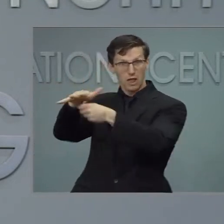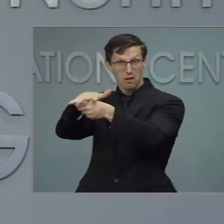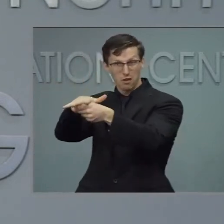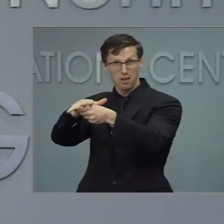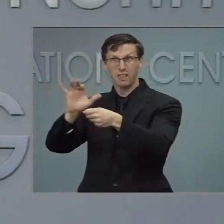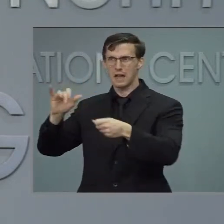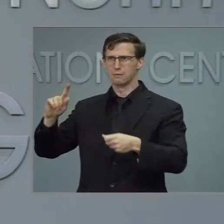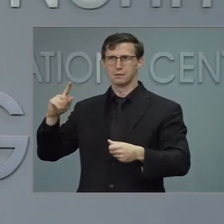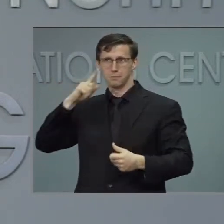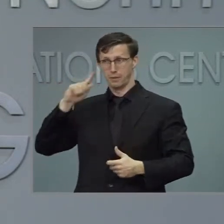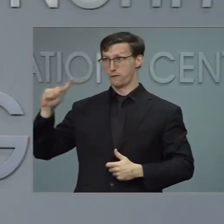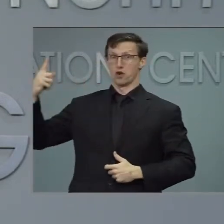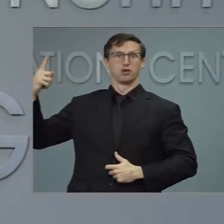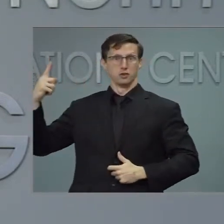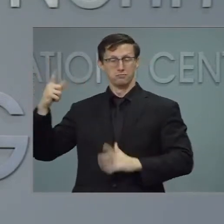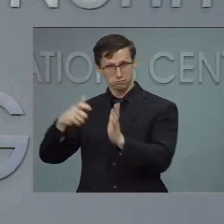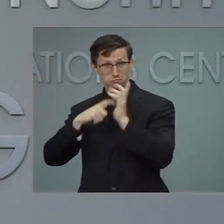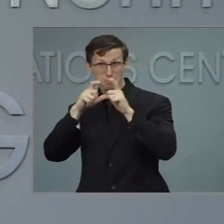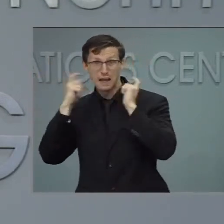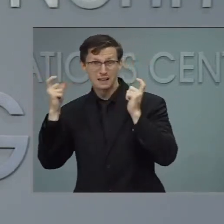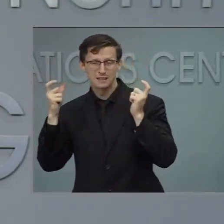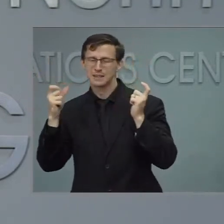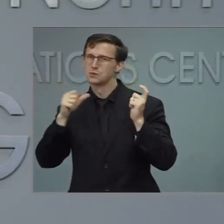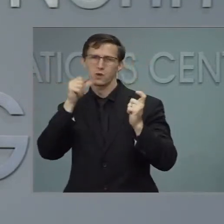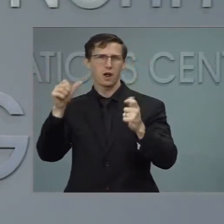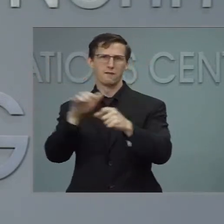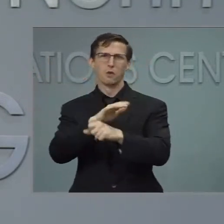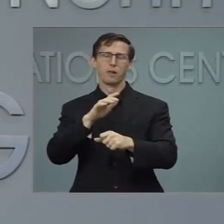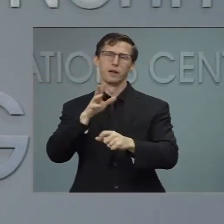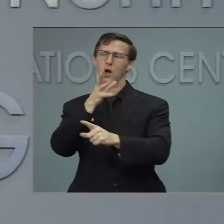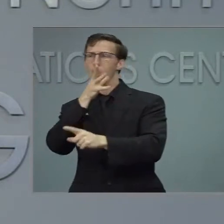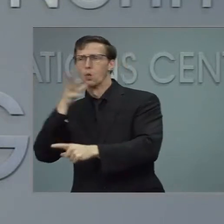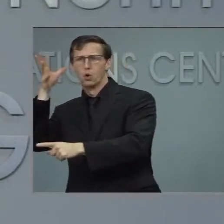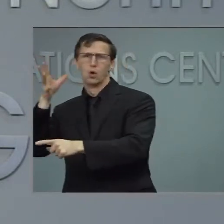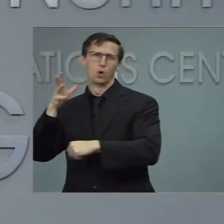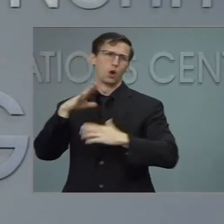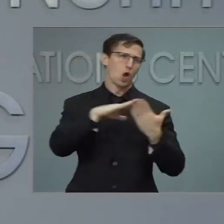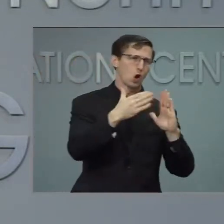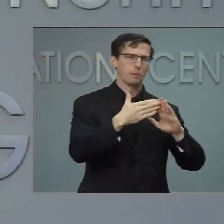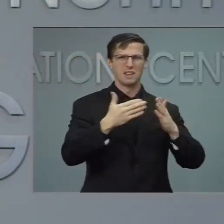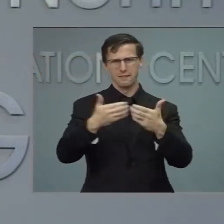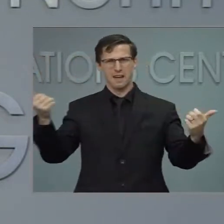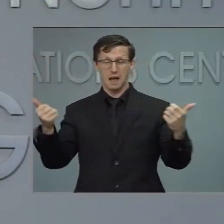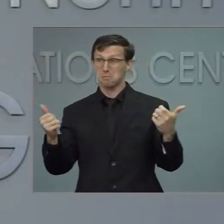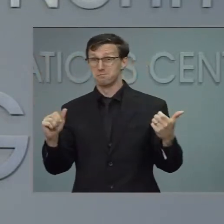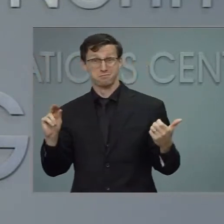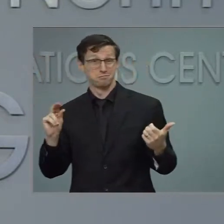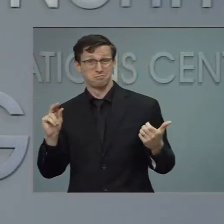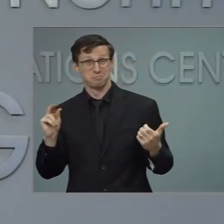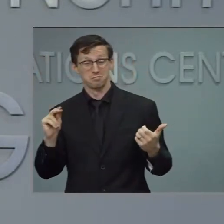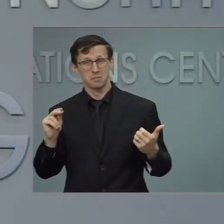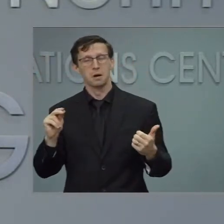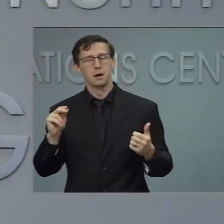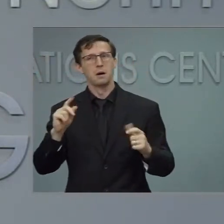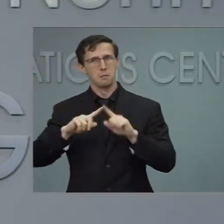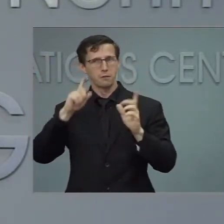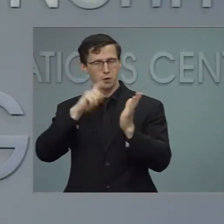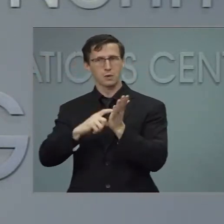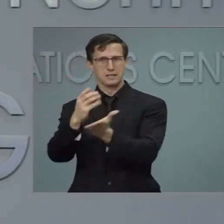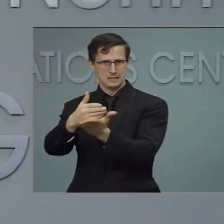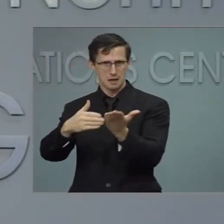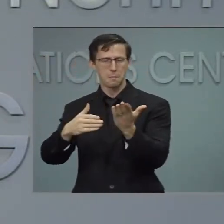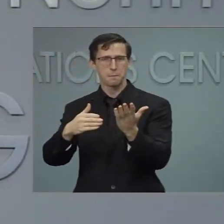totally breaks down that way. We want all school districts, and particularly those school districts that have lower vaccination